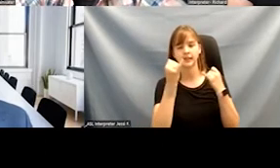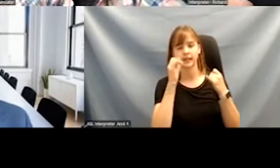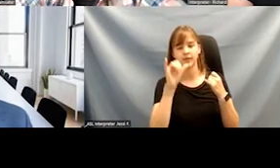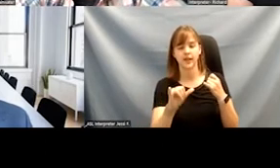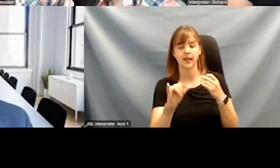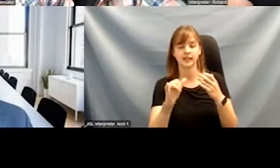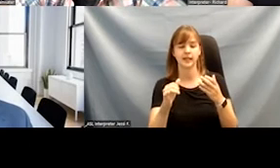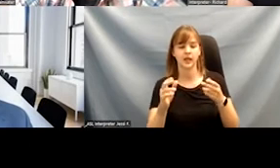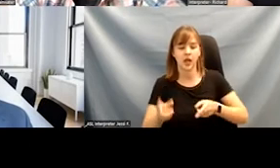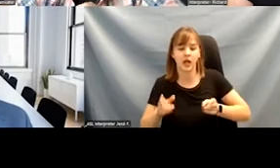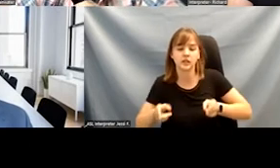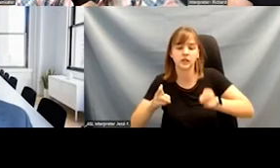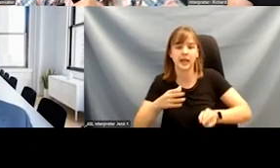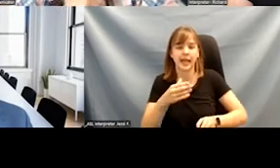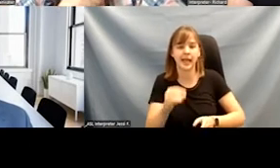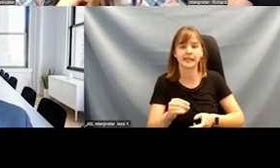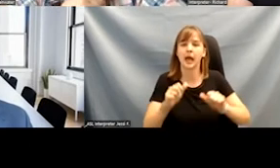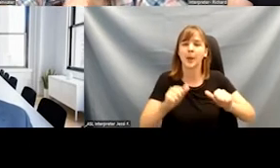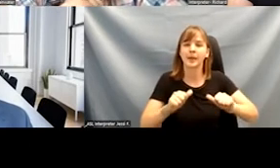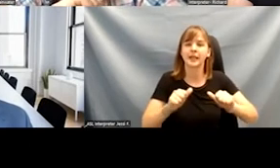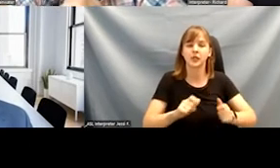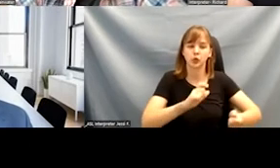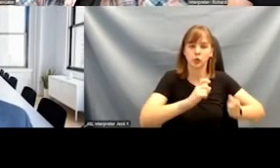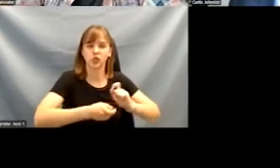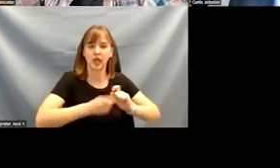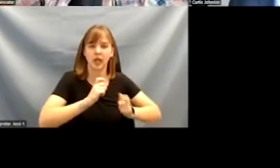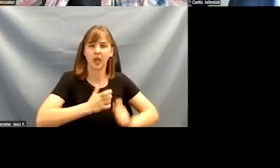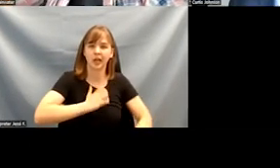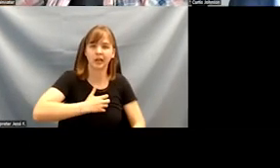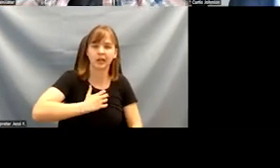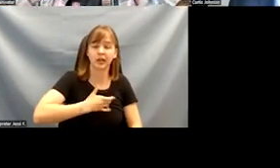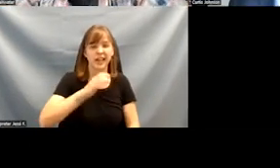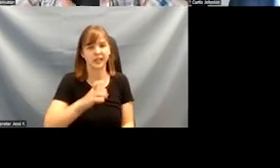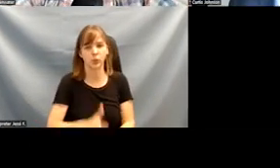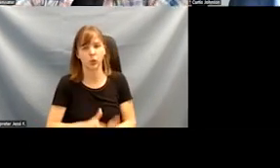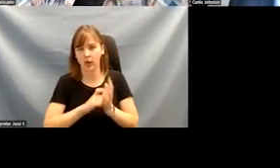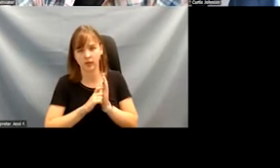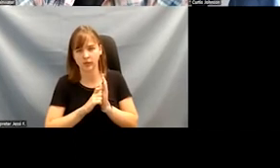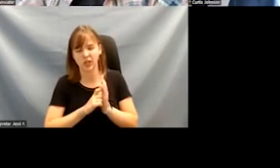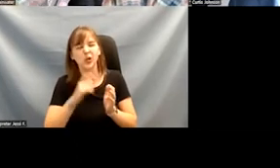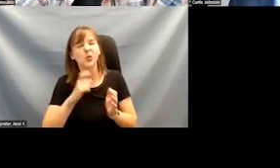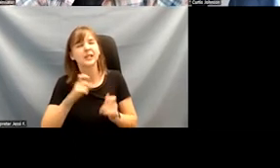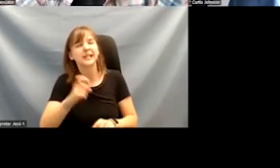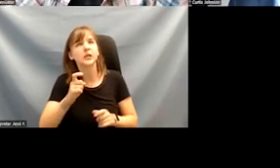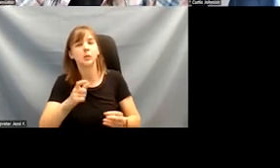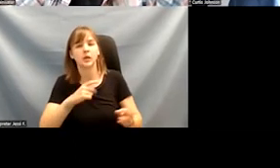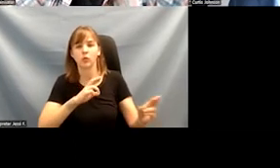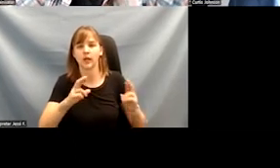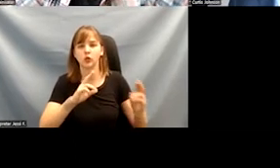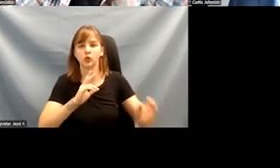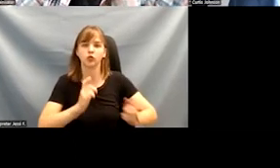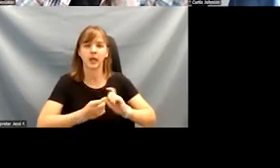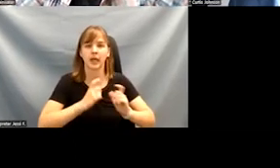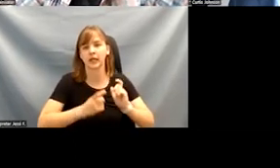and agility, I think agility is a non-negotiable. You have to be agile as when you're a business owner, a small